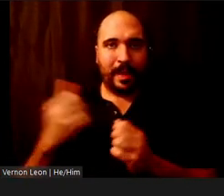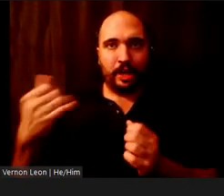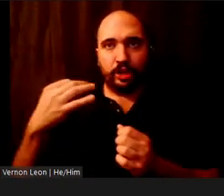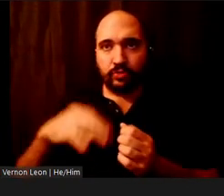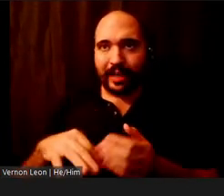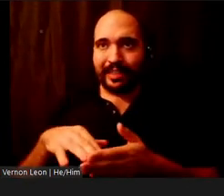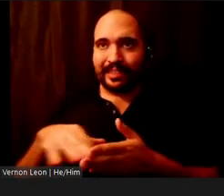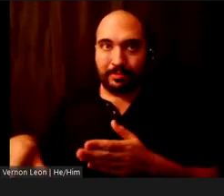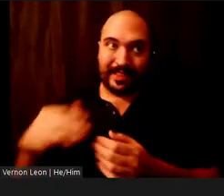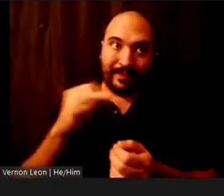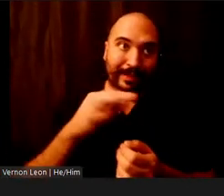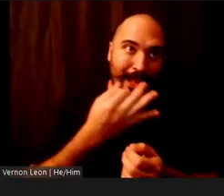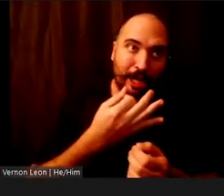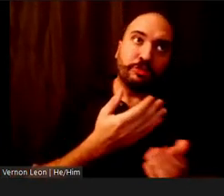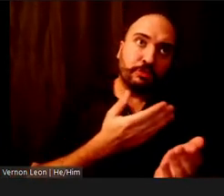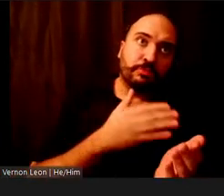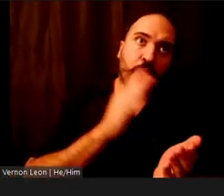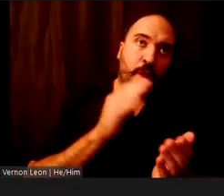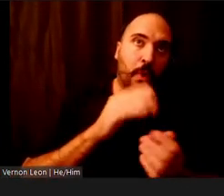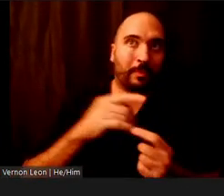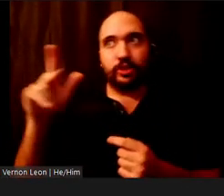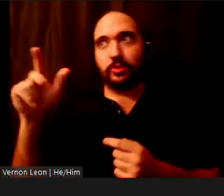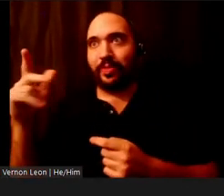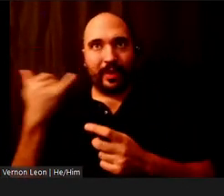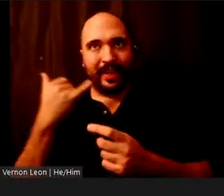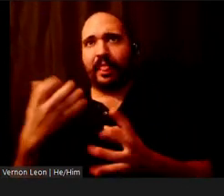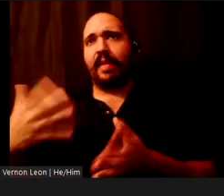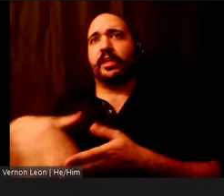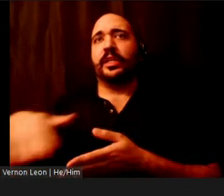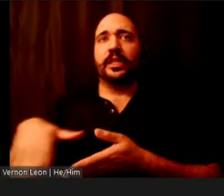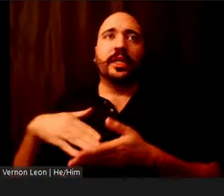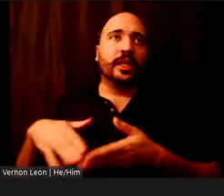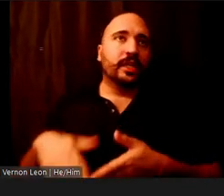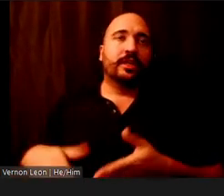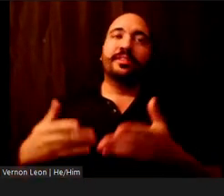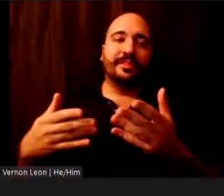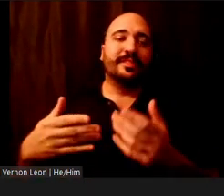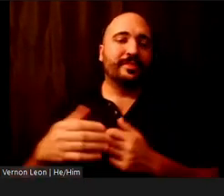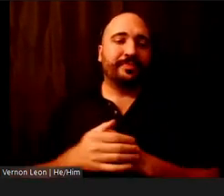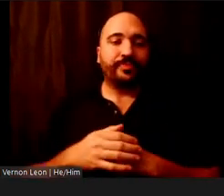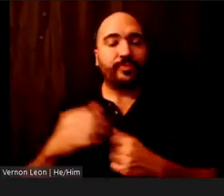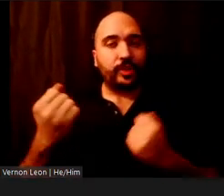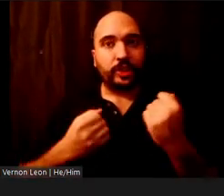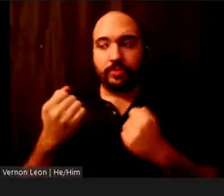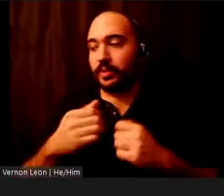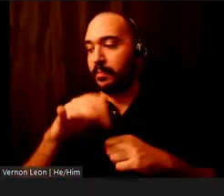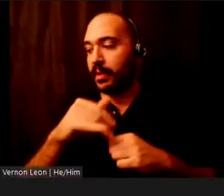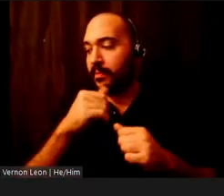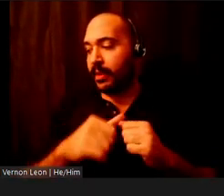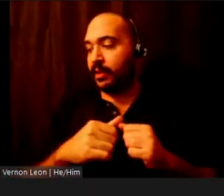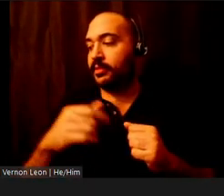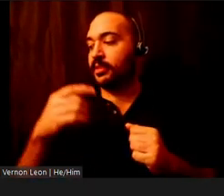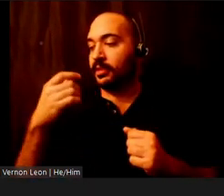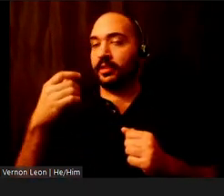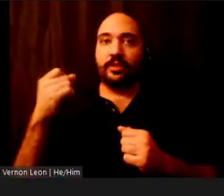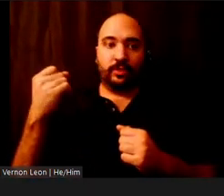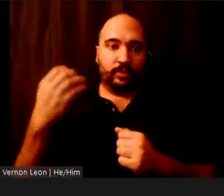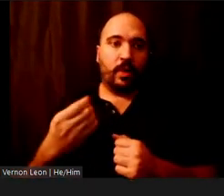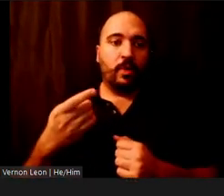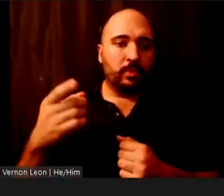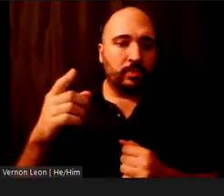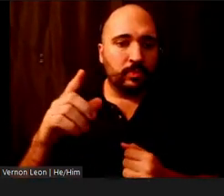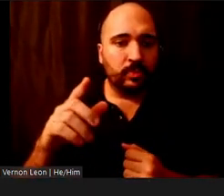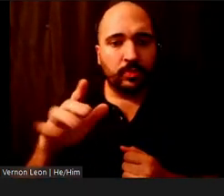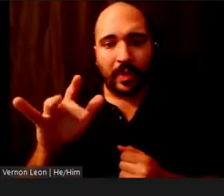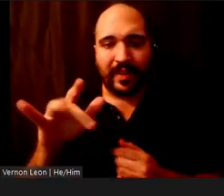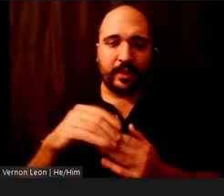and or discounts are provided. The range of potential toll rates for automobiles using tolls by mail would be higher, roughly $14 to $35